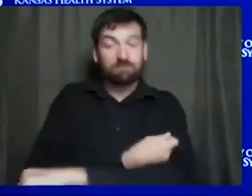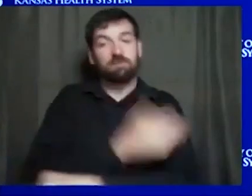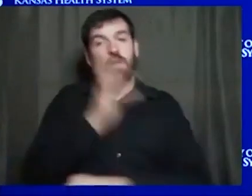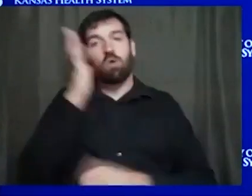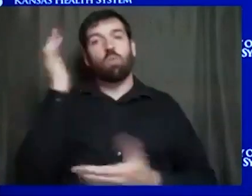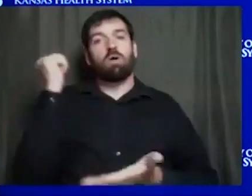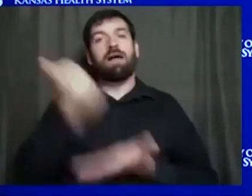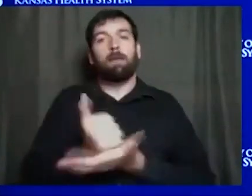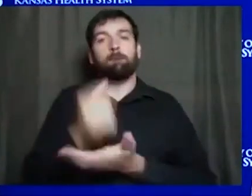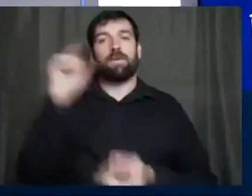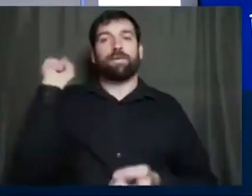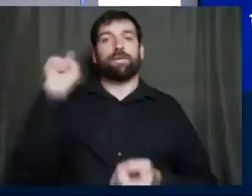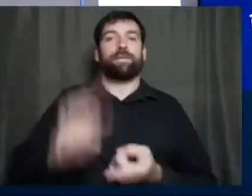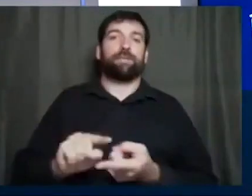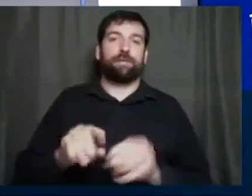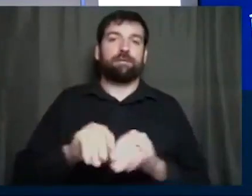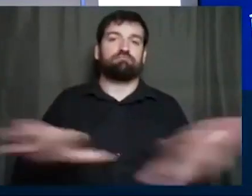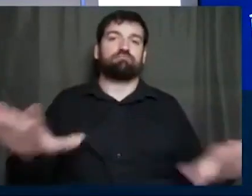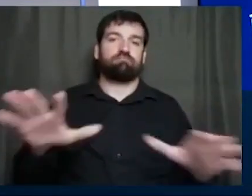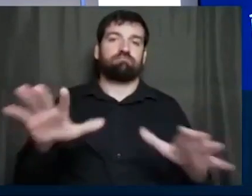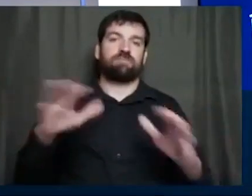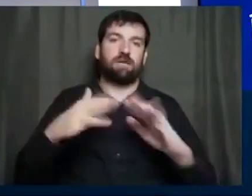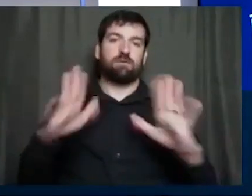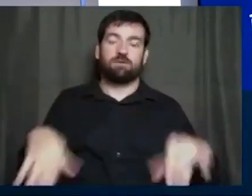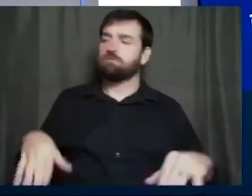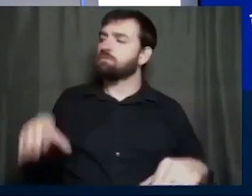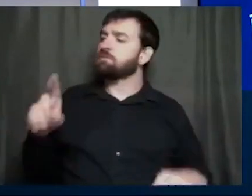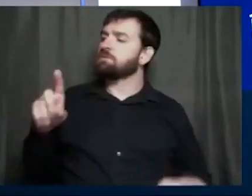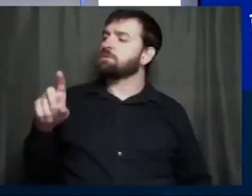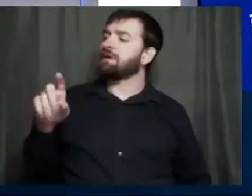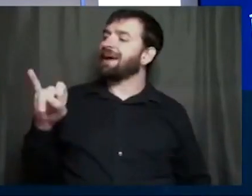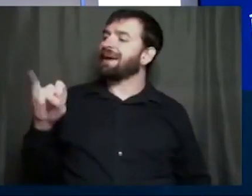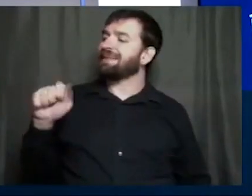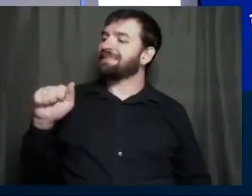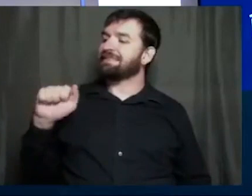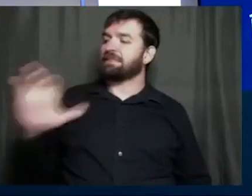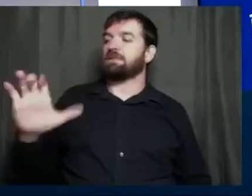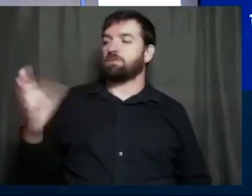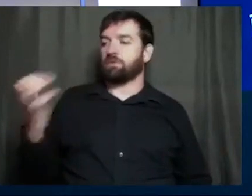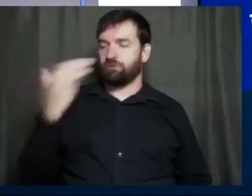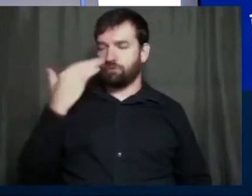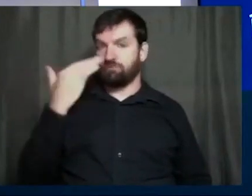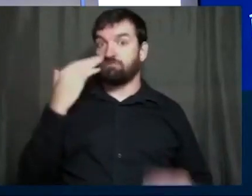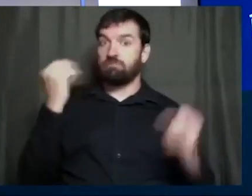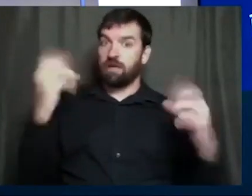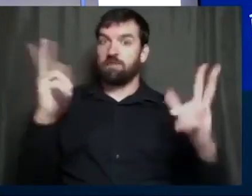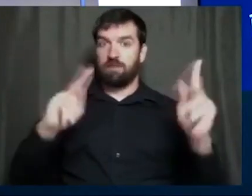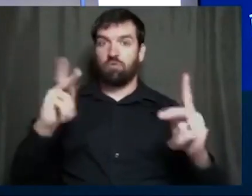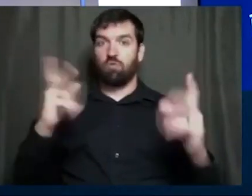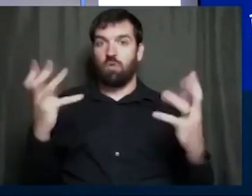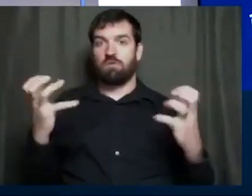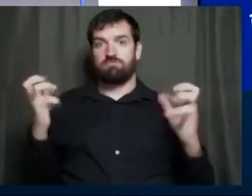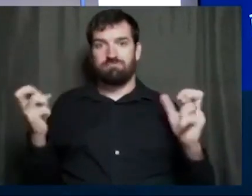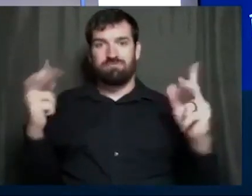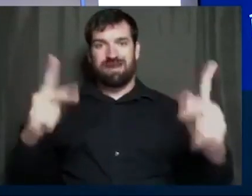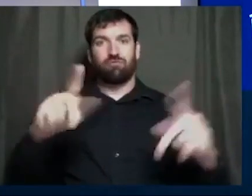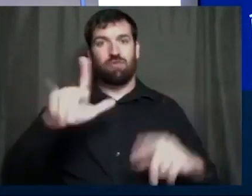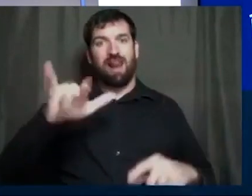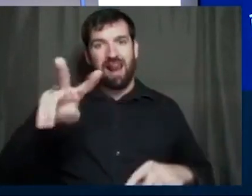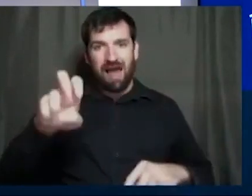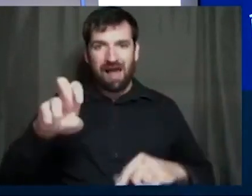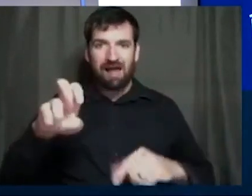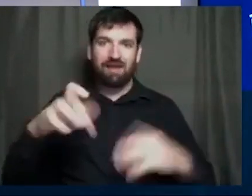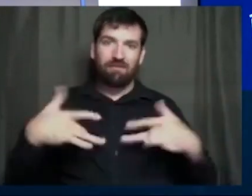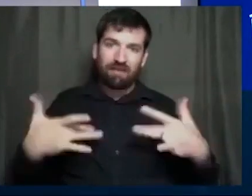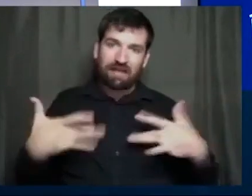in the household as well. Dr. Hawkinson, Isaac wants to know, and I know so many people want to get back to live events and musics and concerts and all that